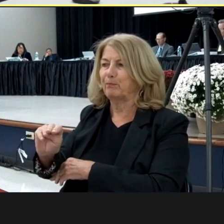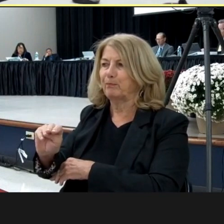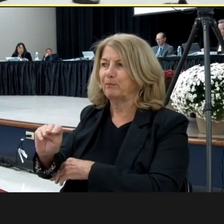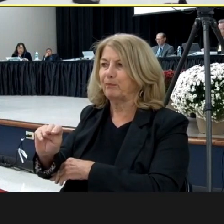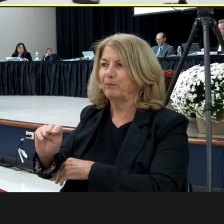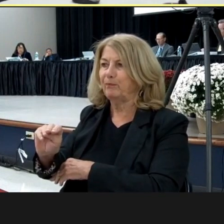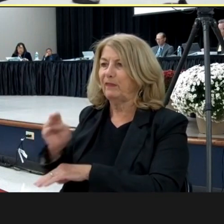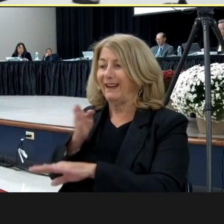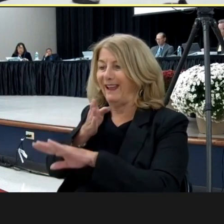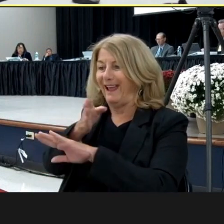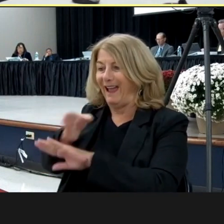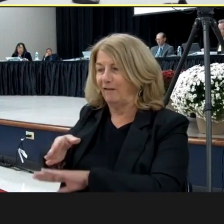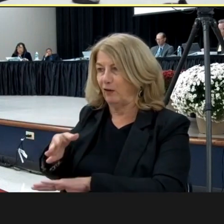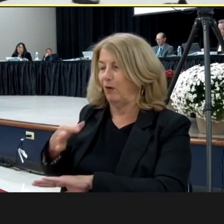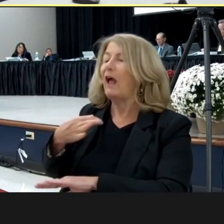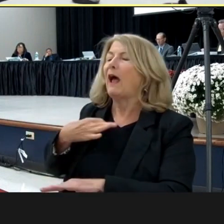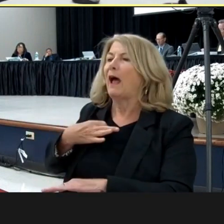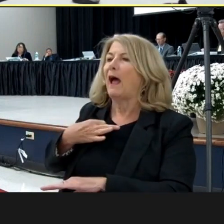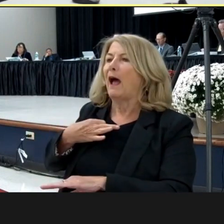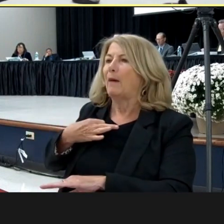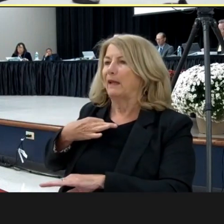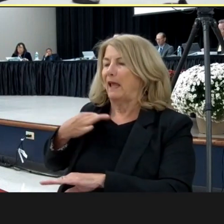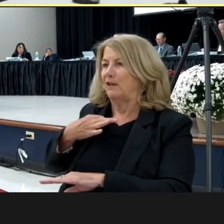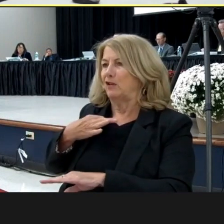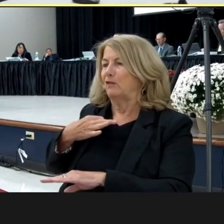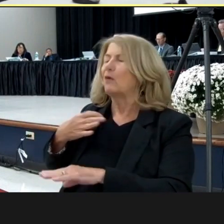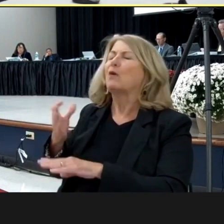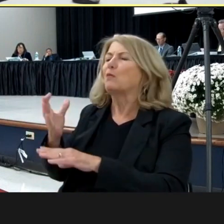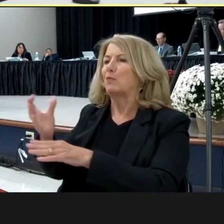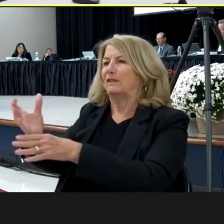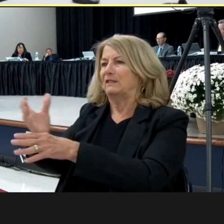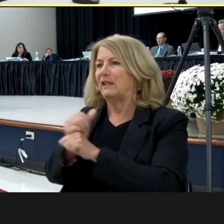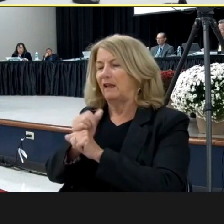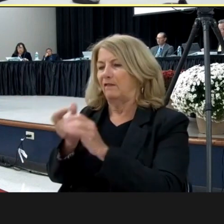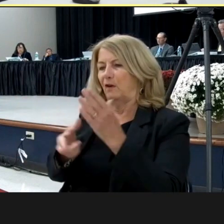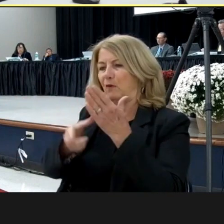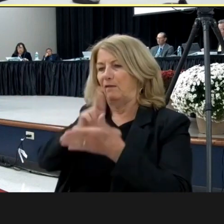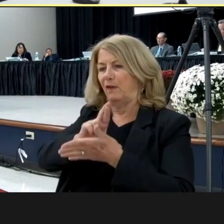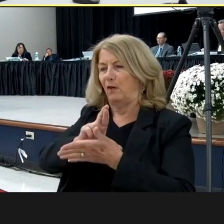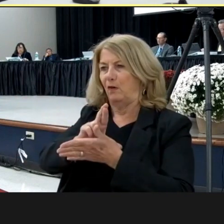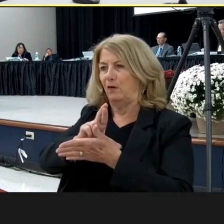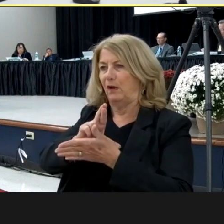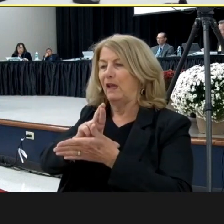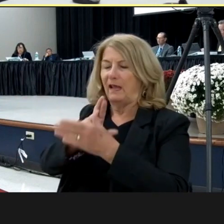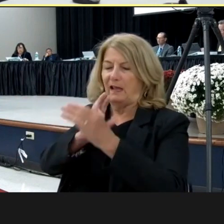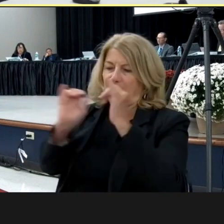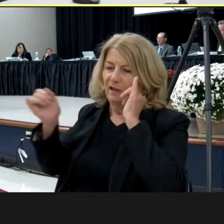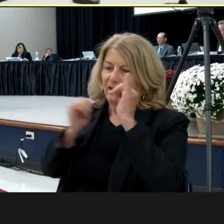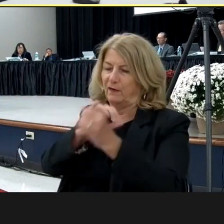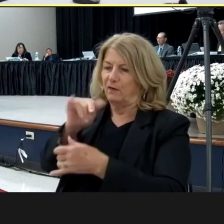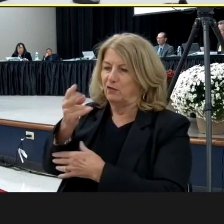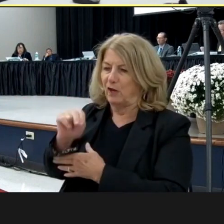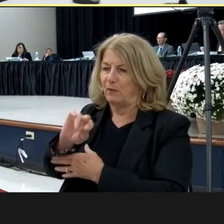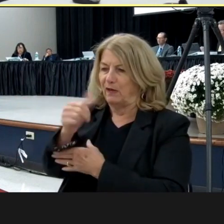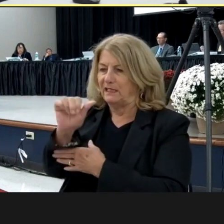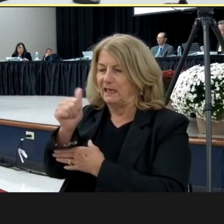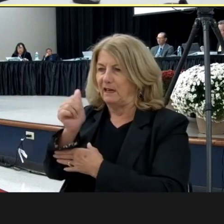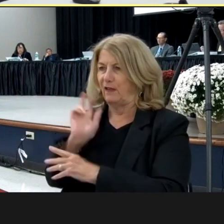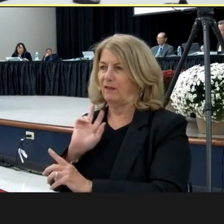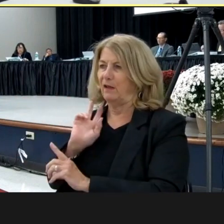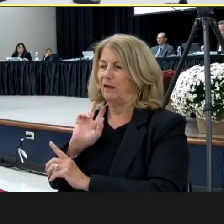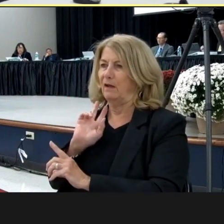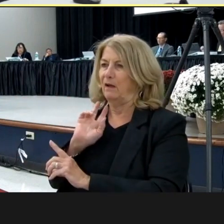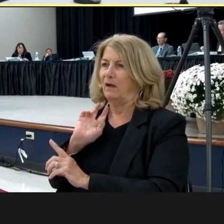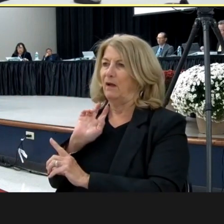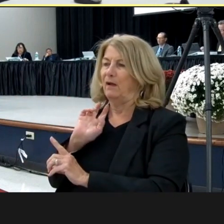After the applications have been received and reviewed, interviews will be held on January the 10th, and the appointment process will begin or